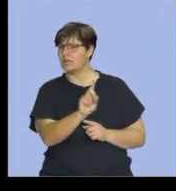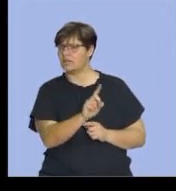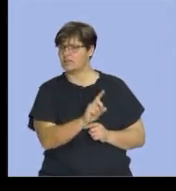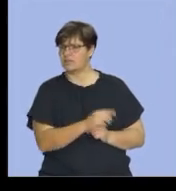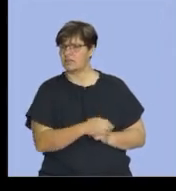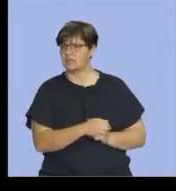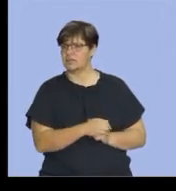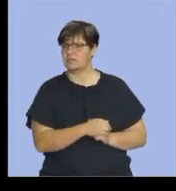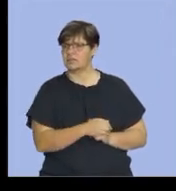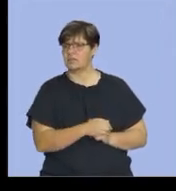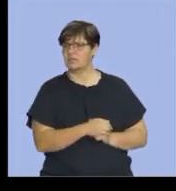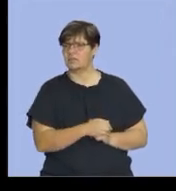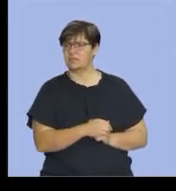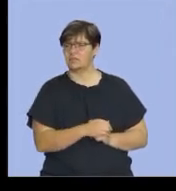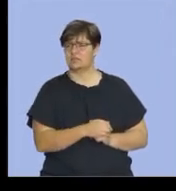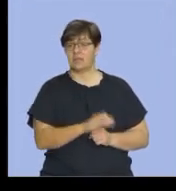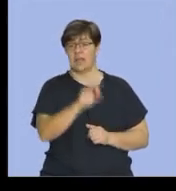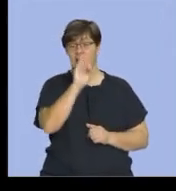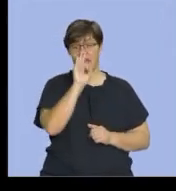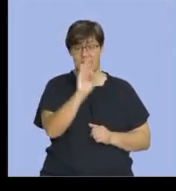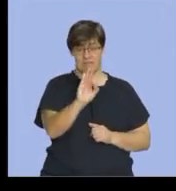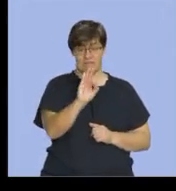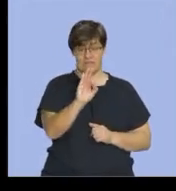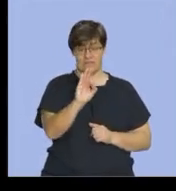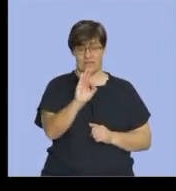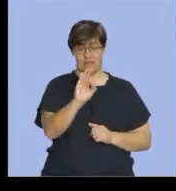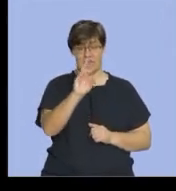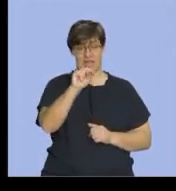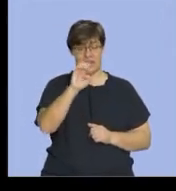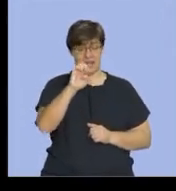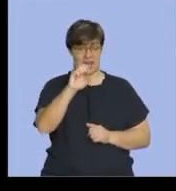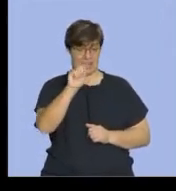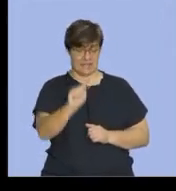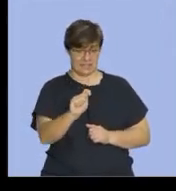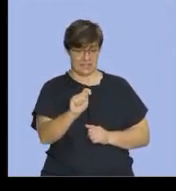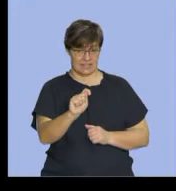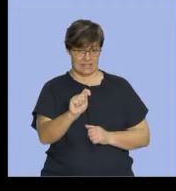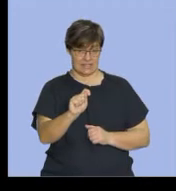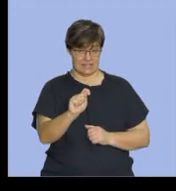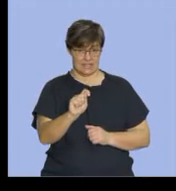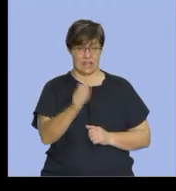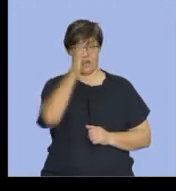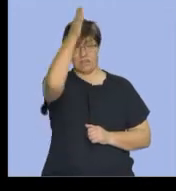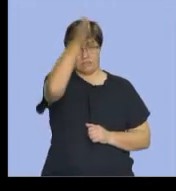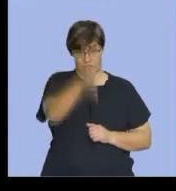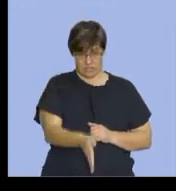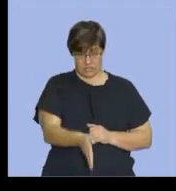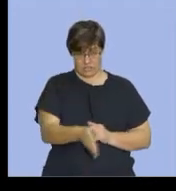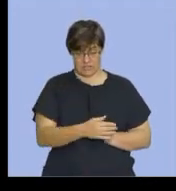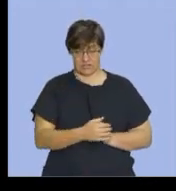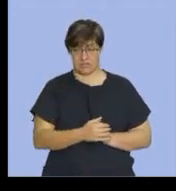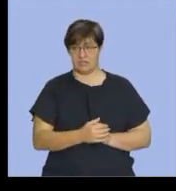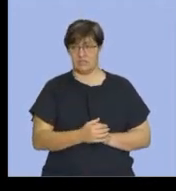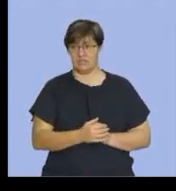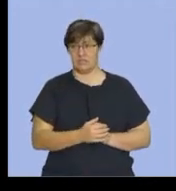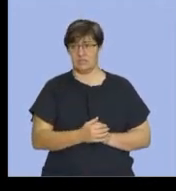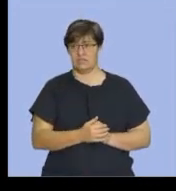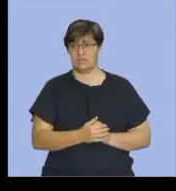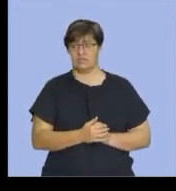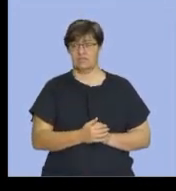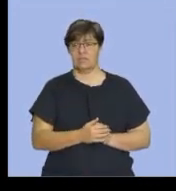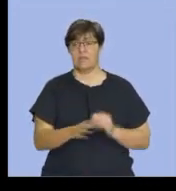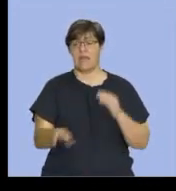first thing I'm going to find is F net vertical. So I'm going to